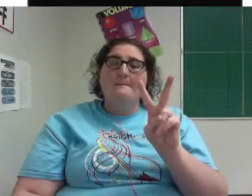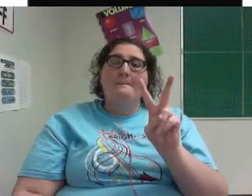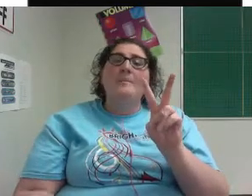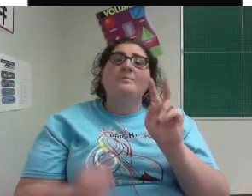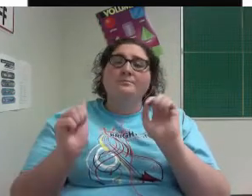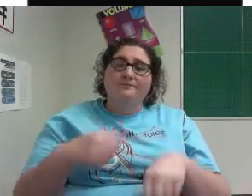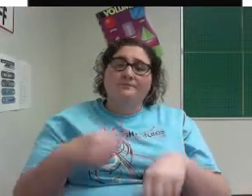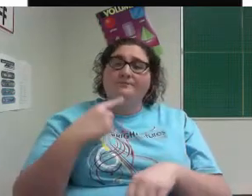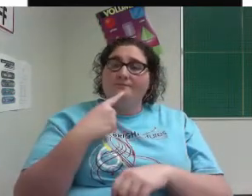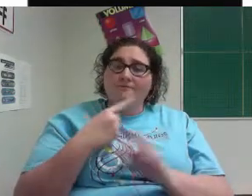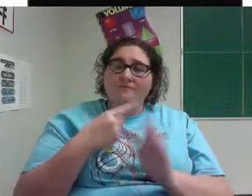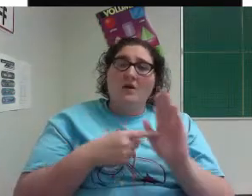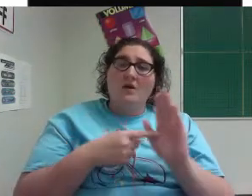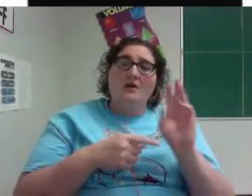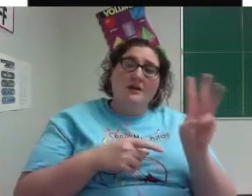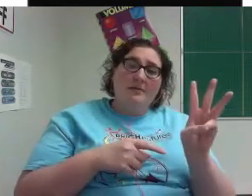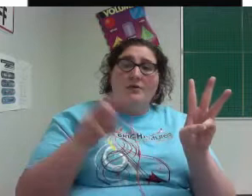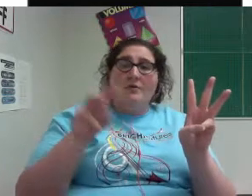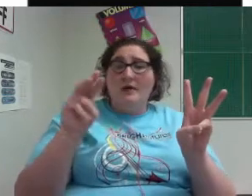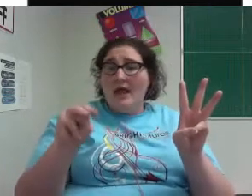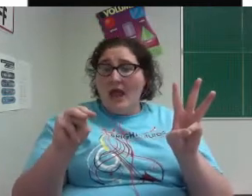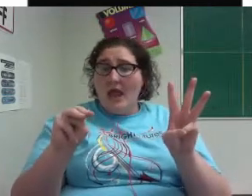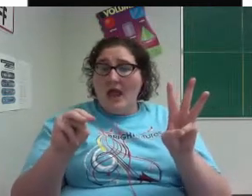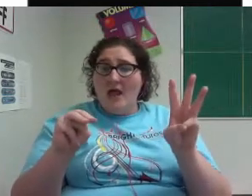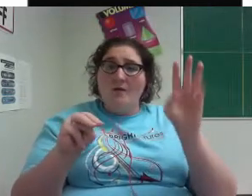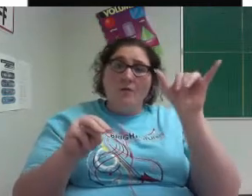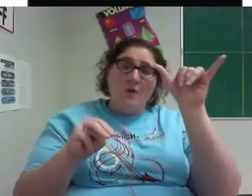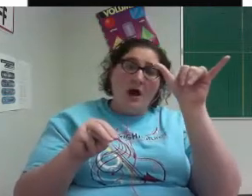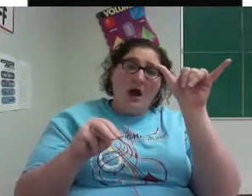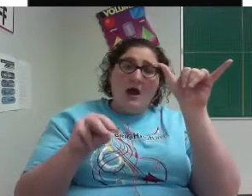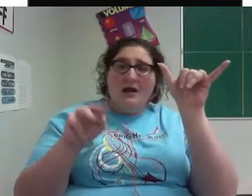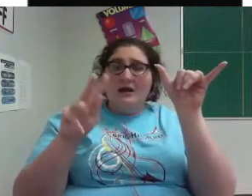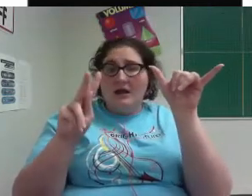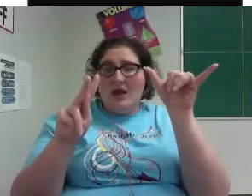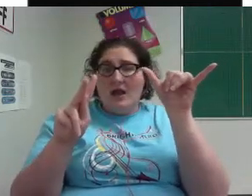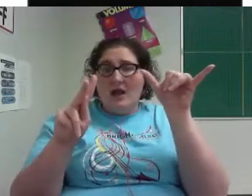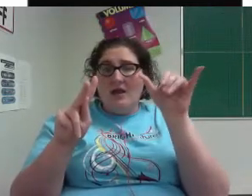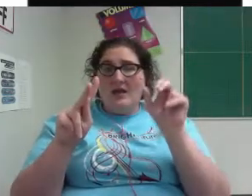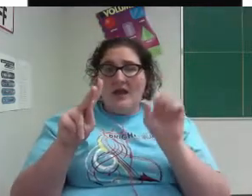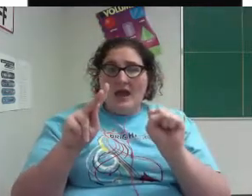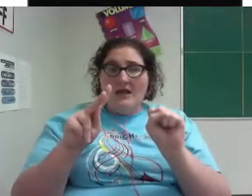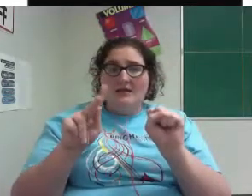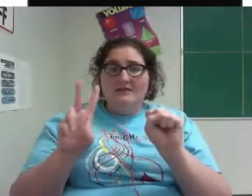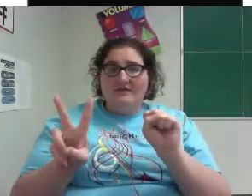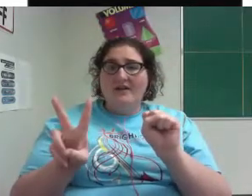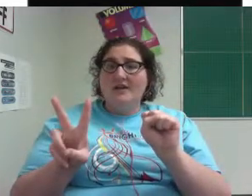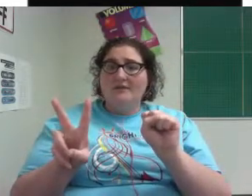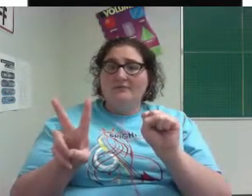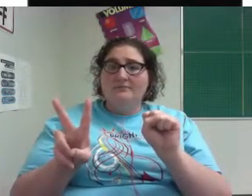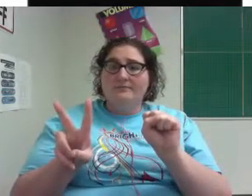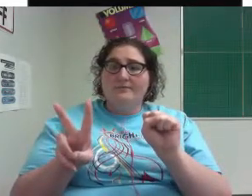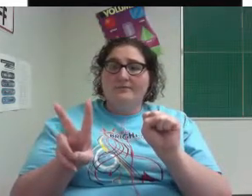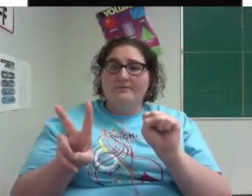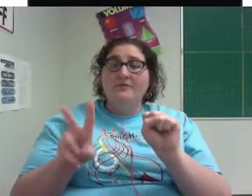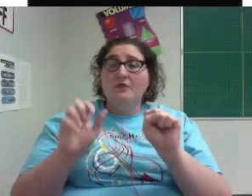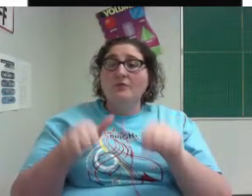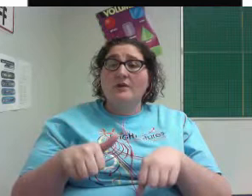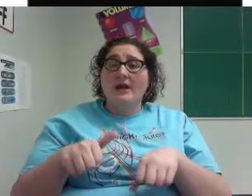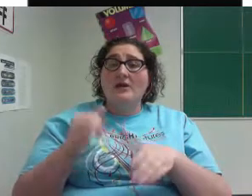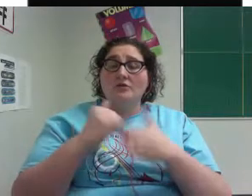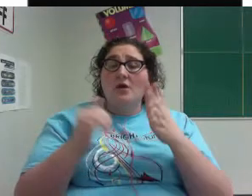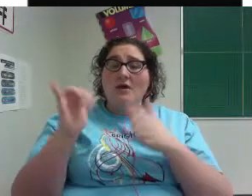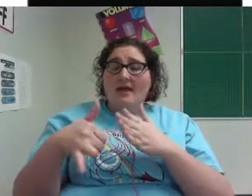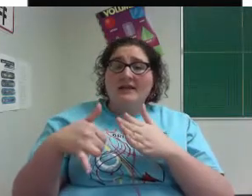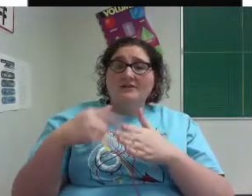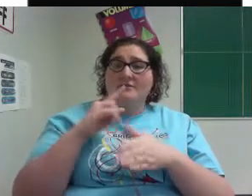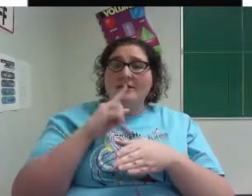MKV. And you could mark, okay, W is congruent to M, Y is congruent to K, and S is congruent to V. You could